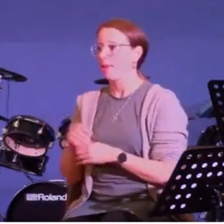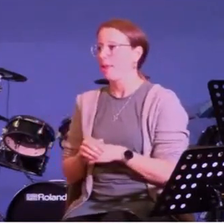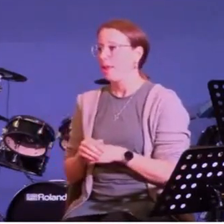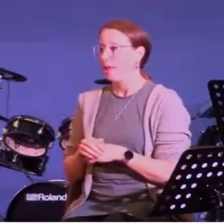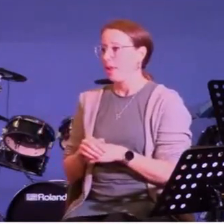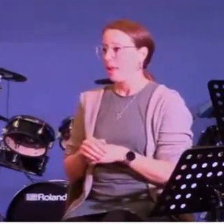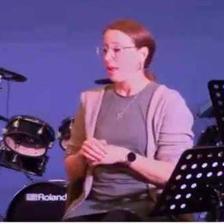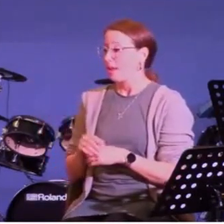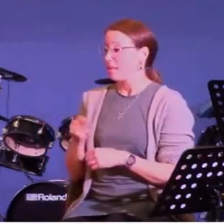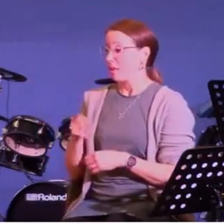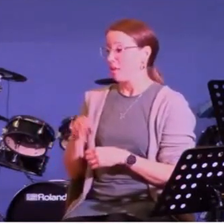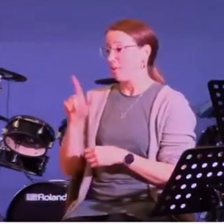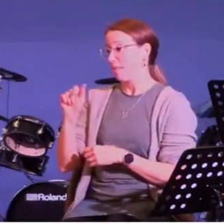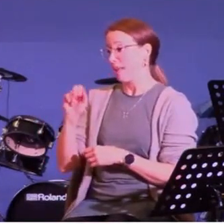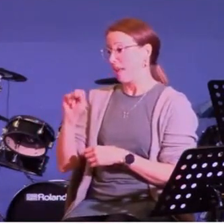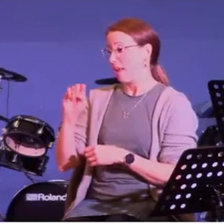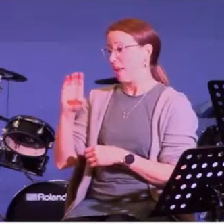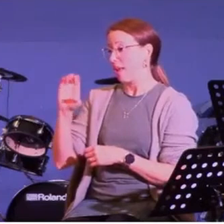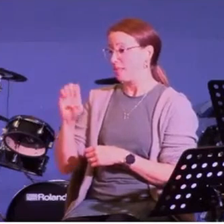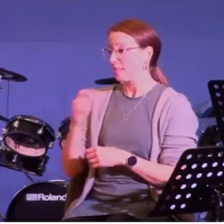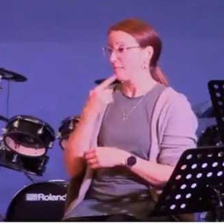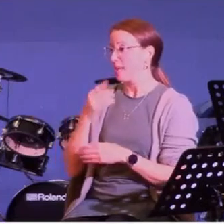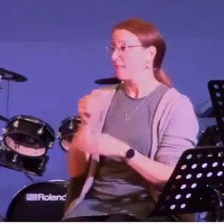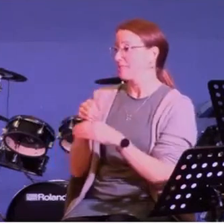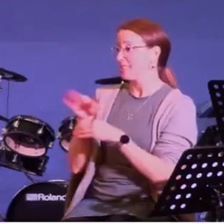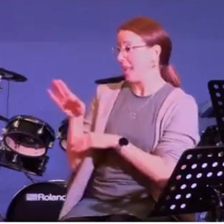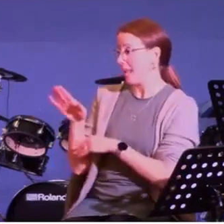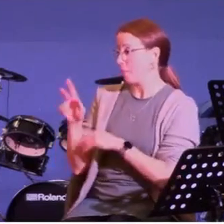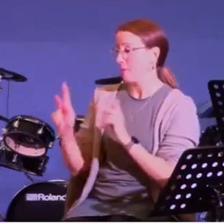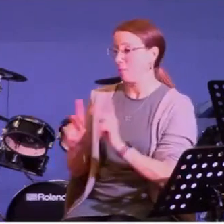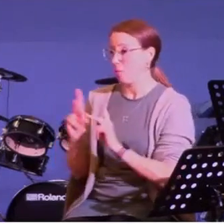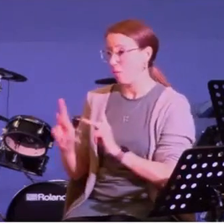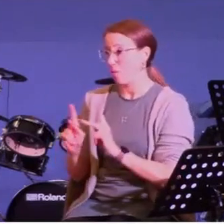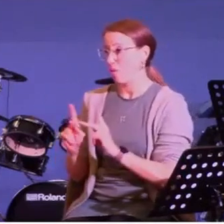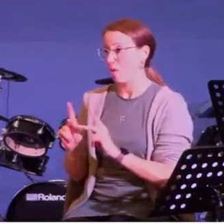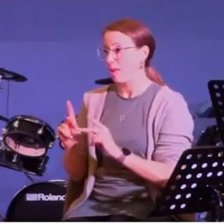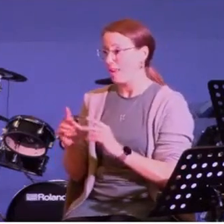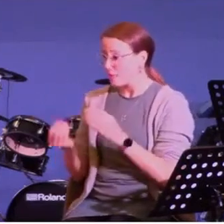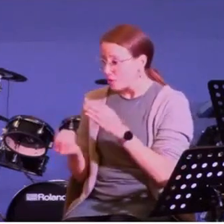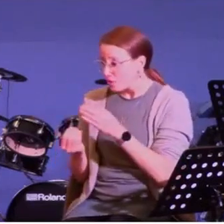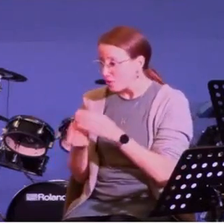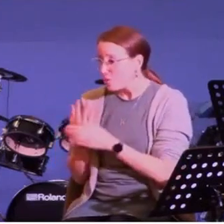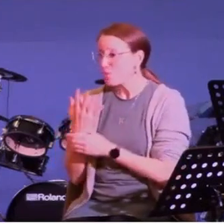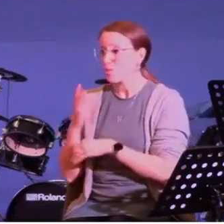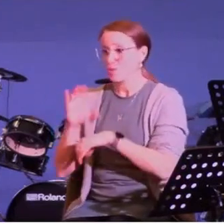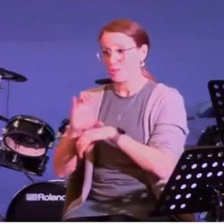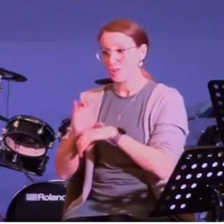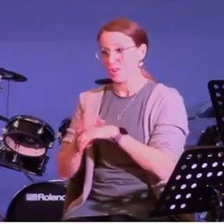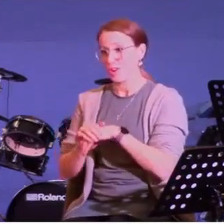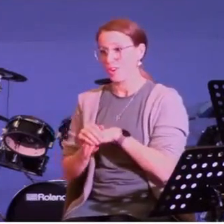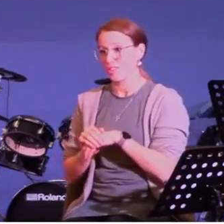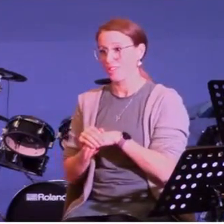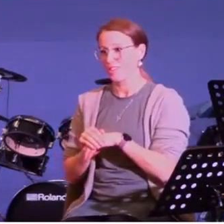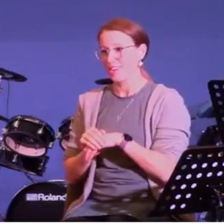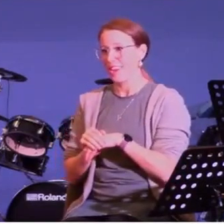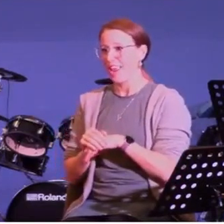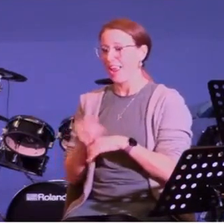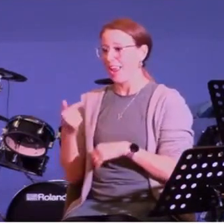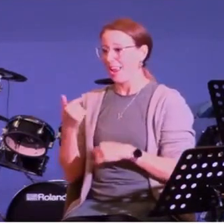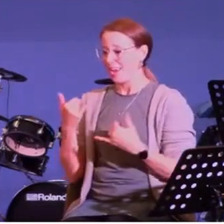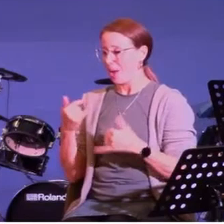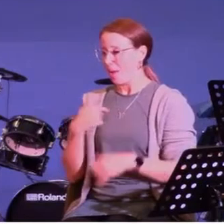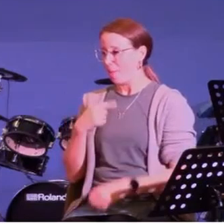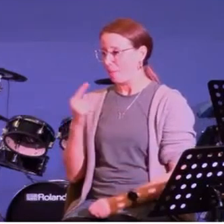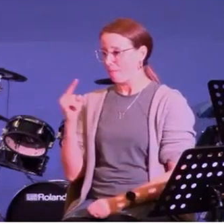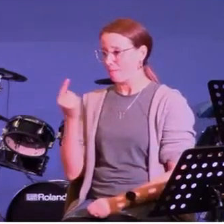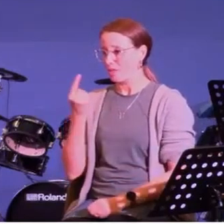And that thematically is something that has been on Mike's heart, and I would be honored to be one of the first to be officially sent out